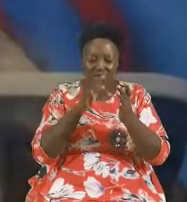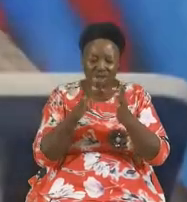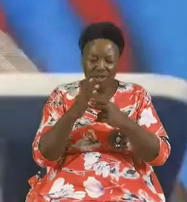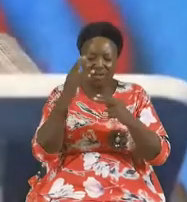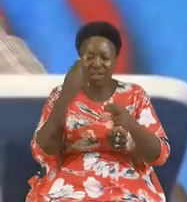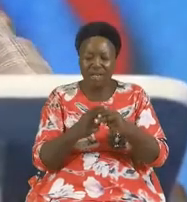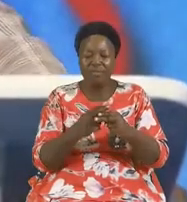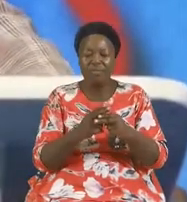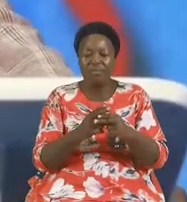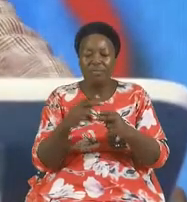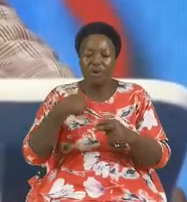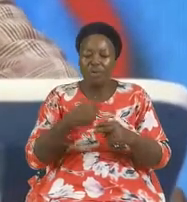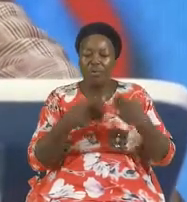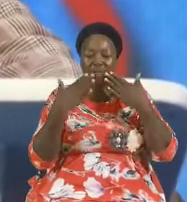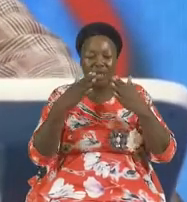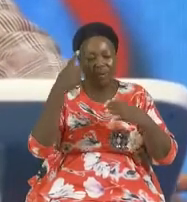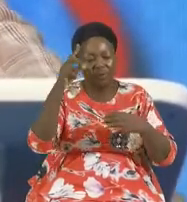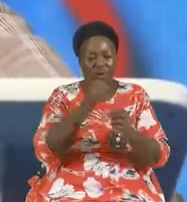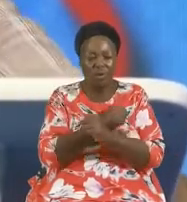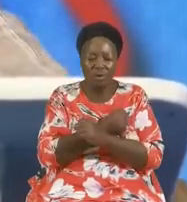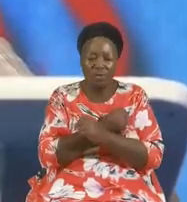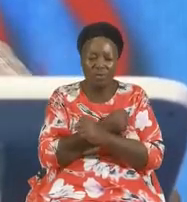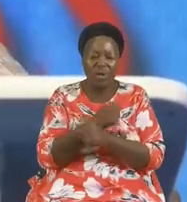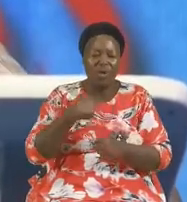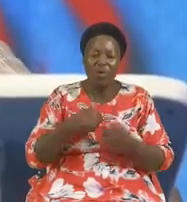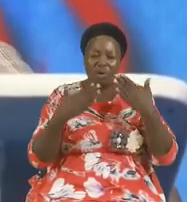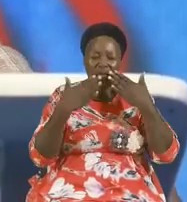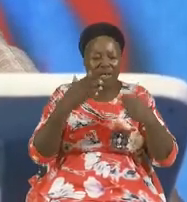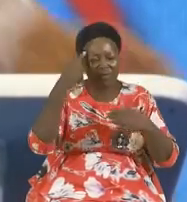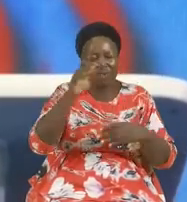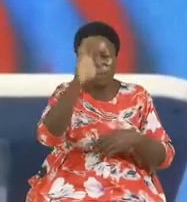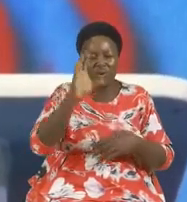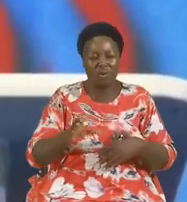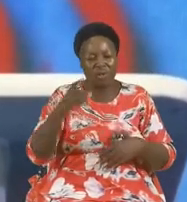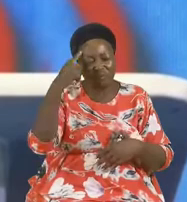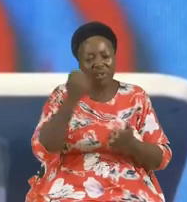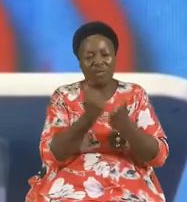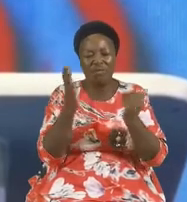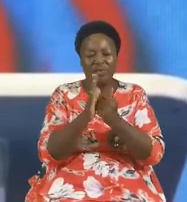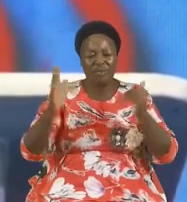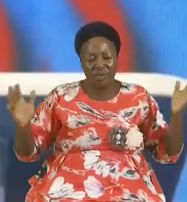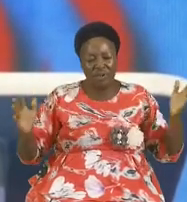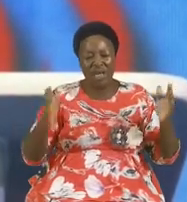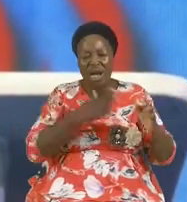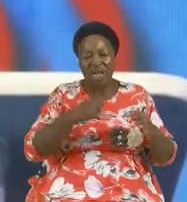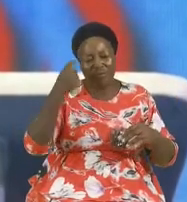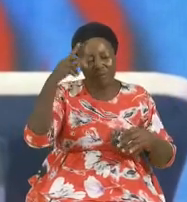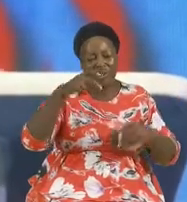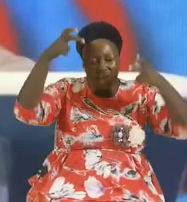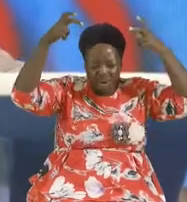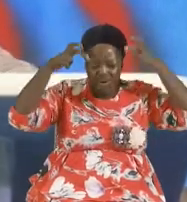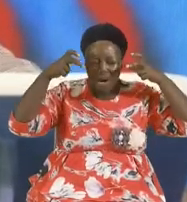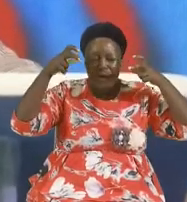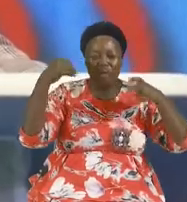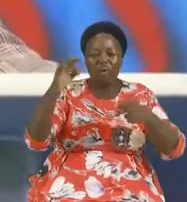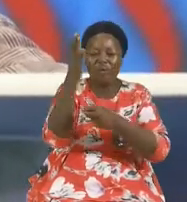Father. In Jesus' name, we thank you for your love. We thank you for the cross,